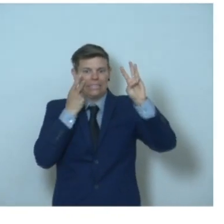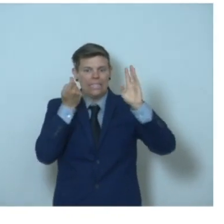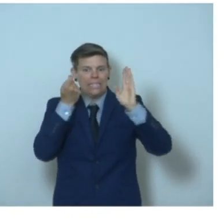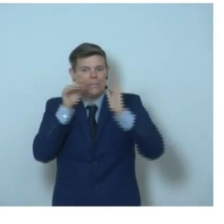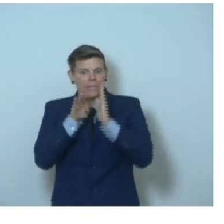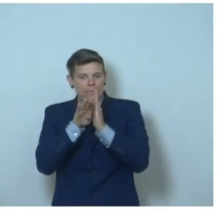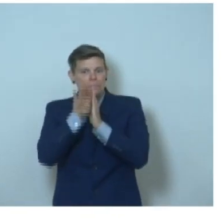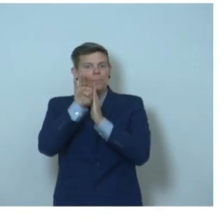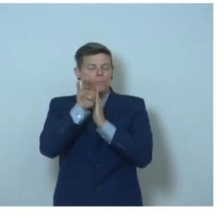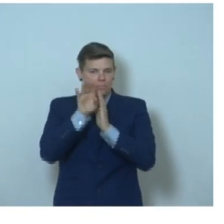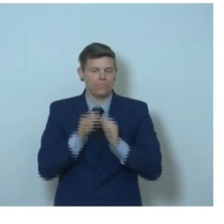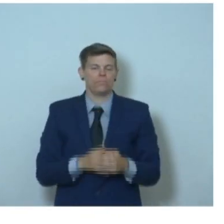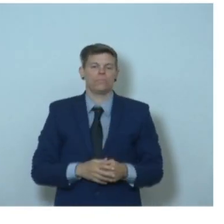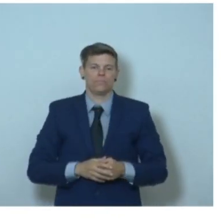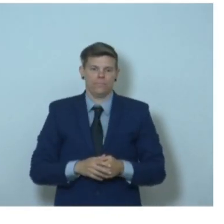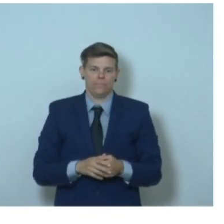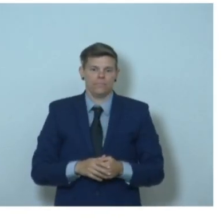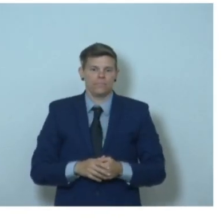In